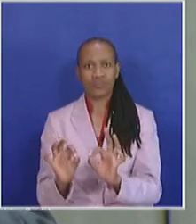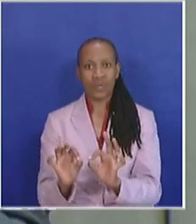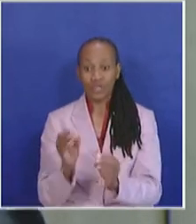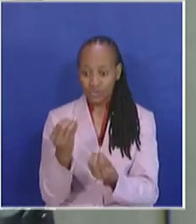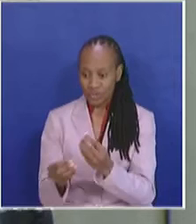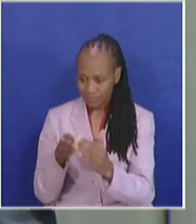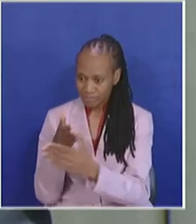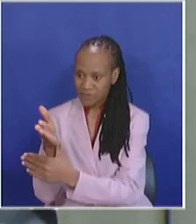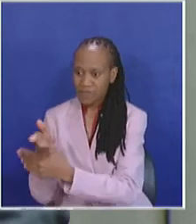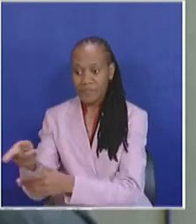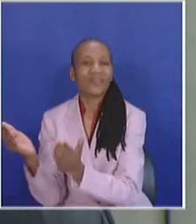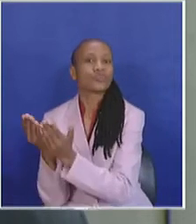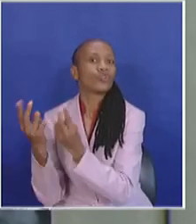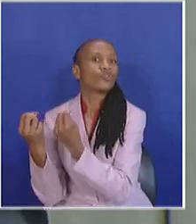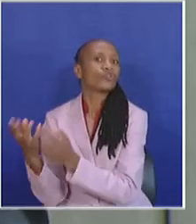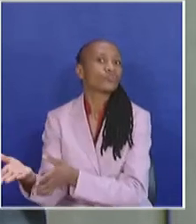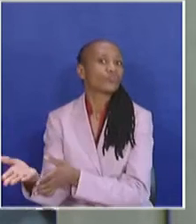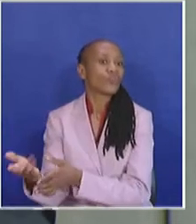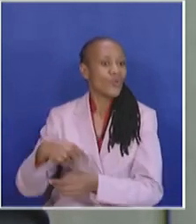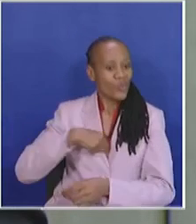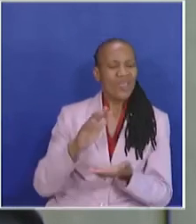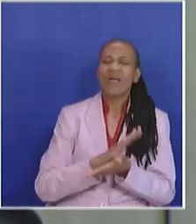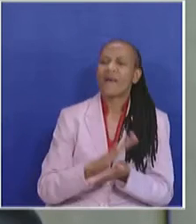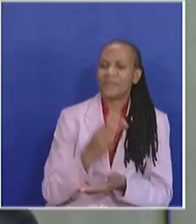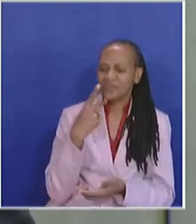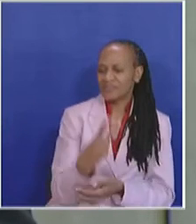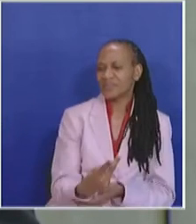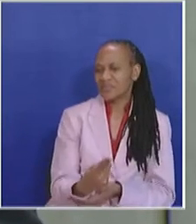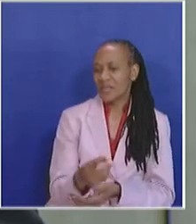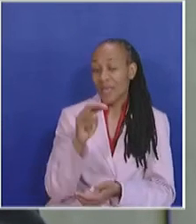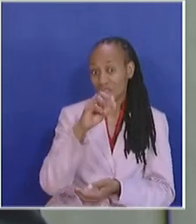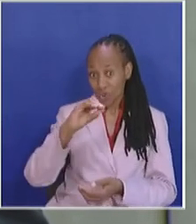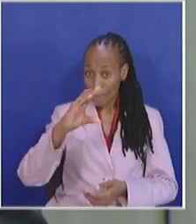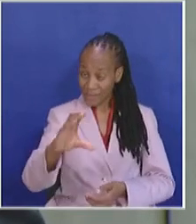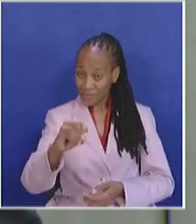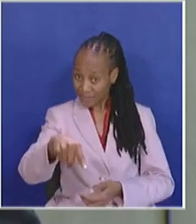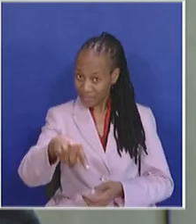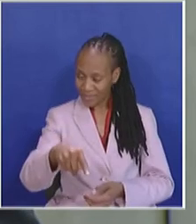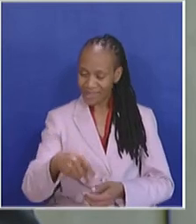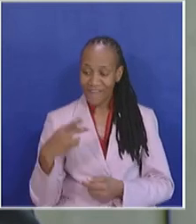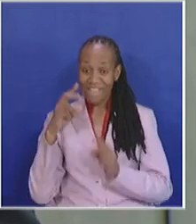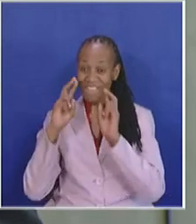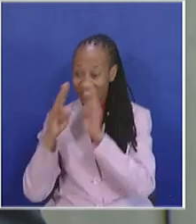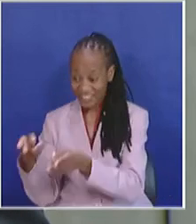school, because we're actually happy that we can say to the NCOP, thanks for visiting that